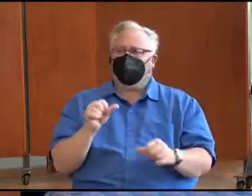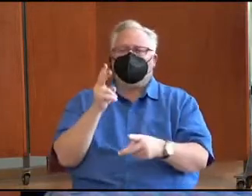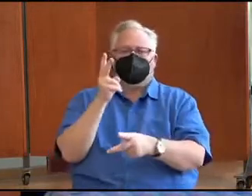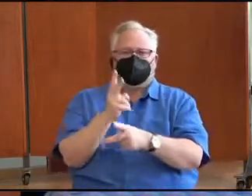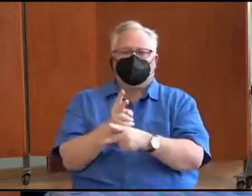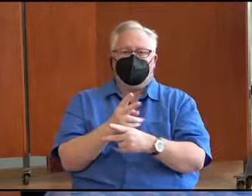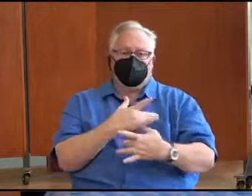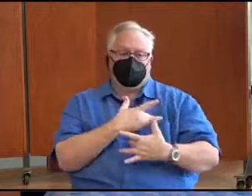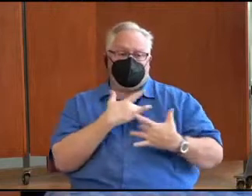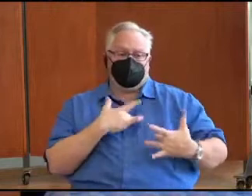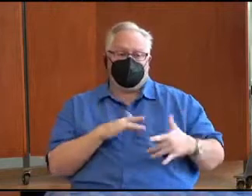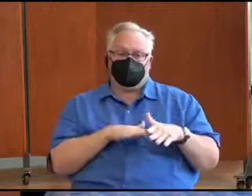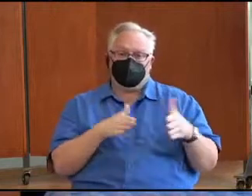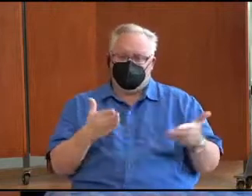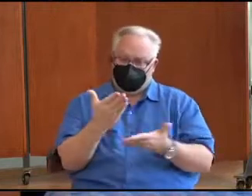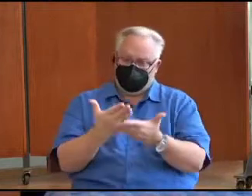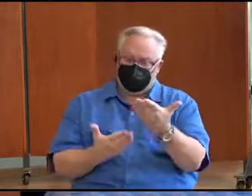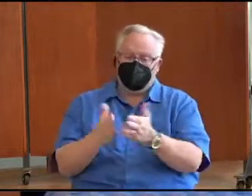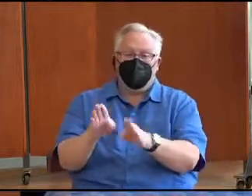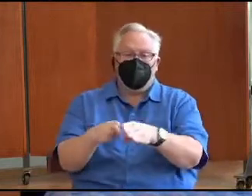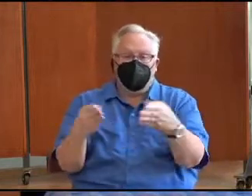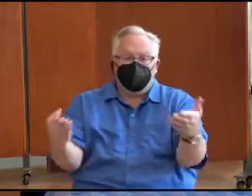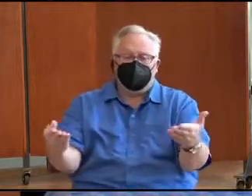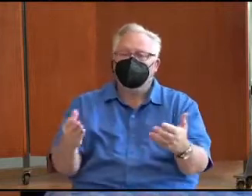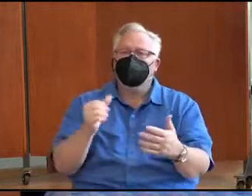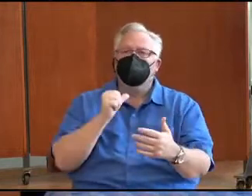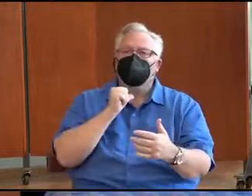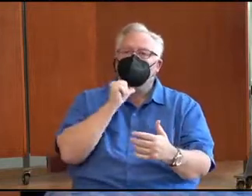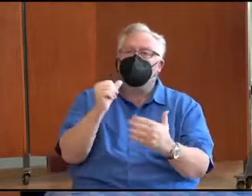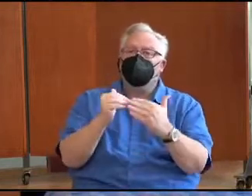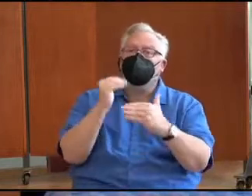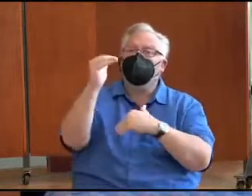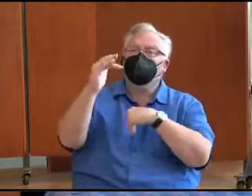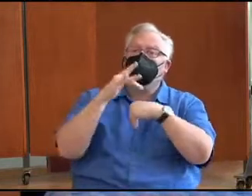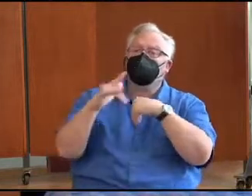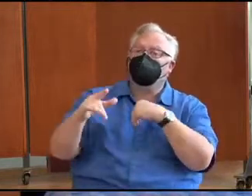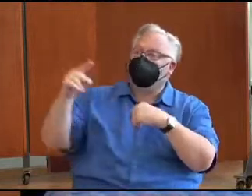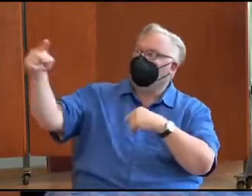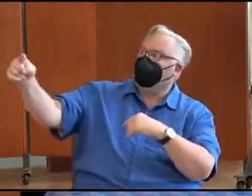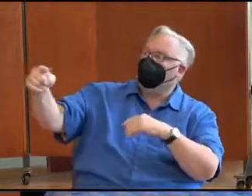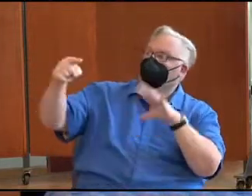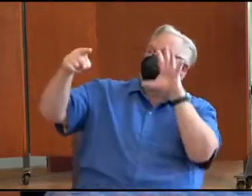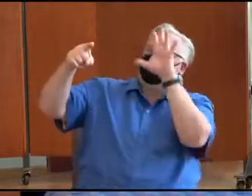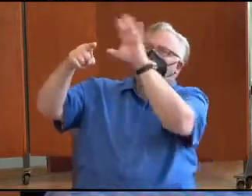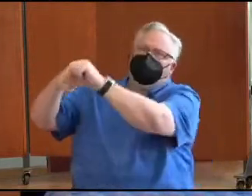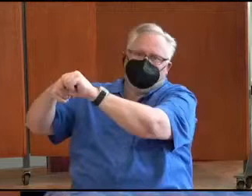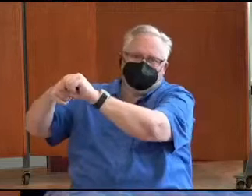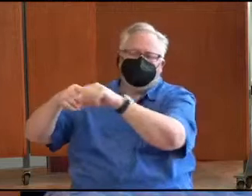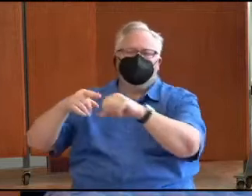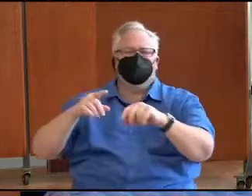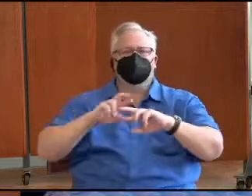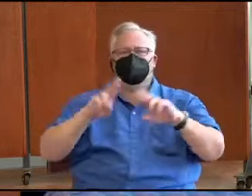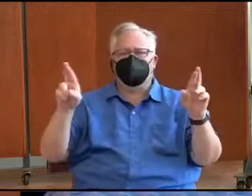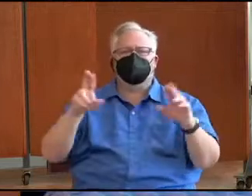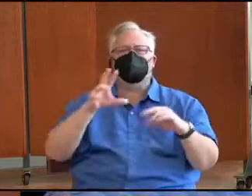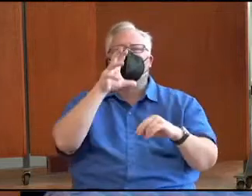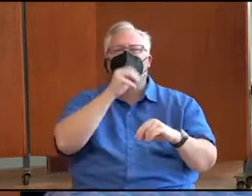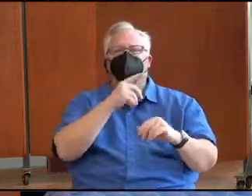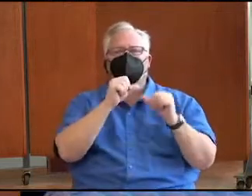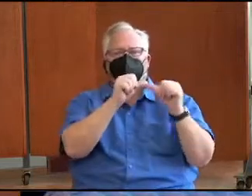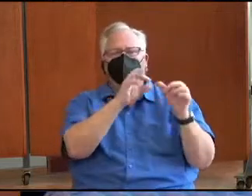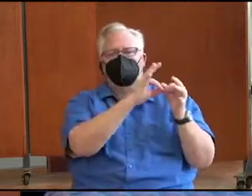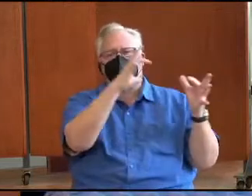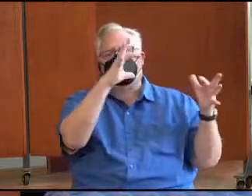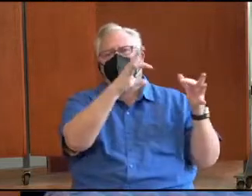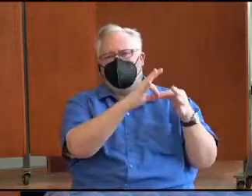and not wish to grab too soon to that next bar and be ready to keep letting go of the old bar.